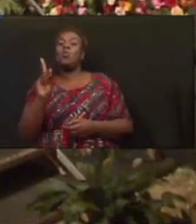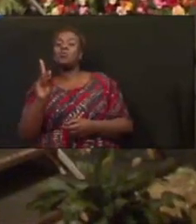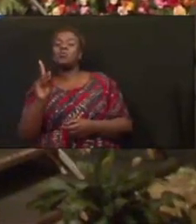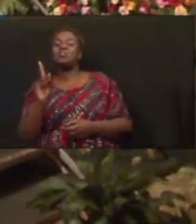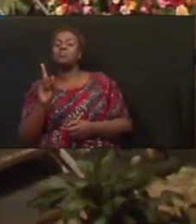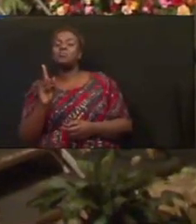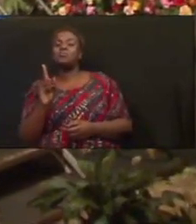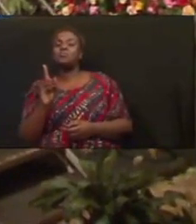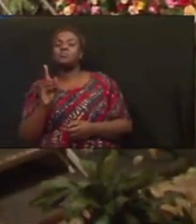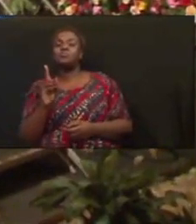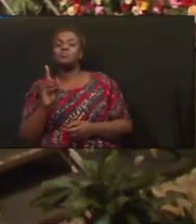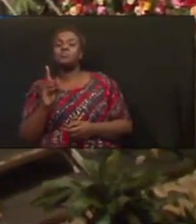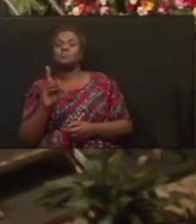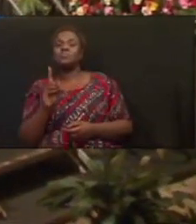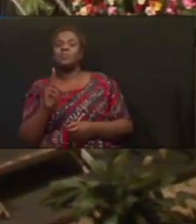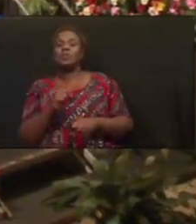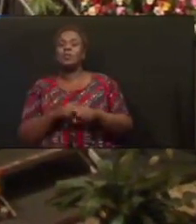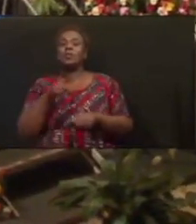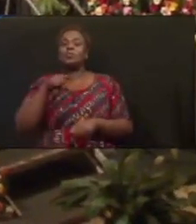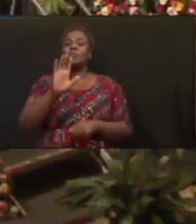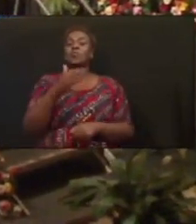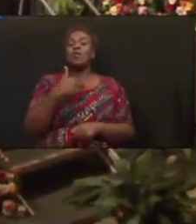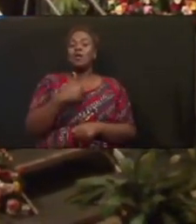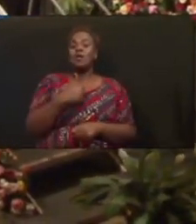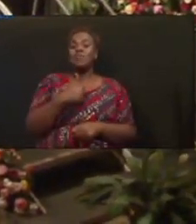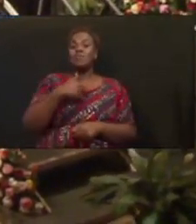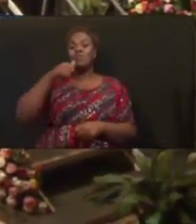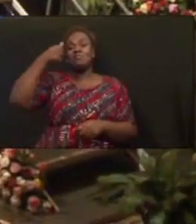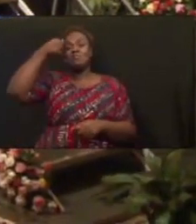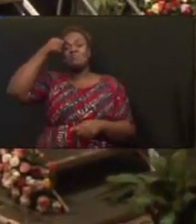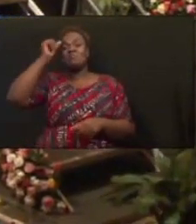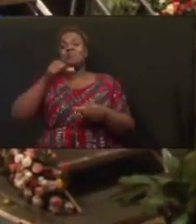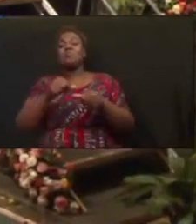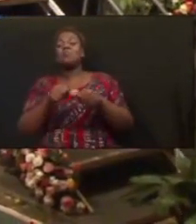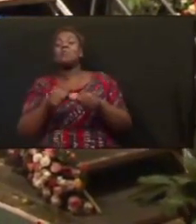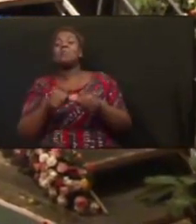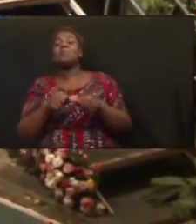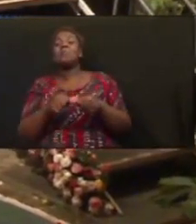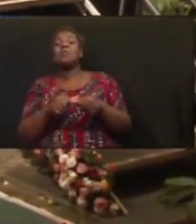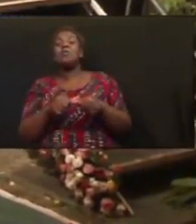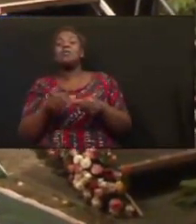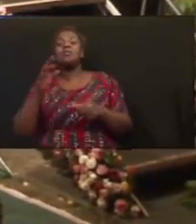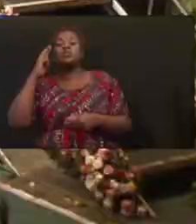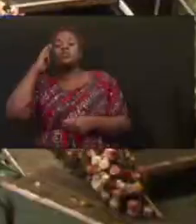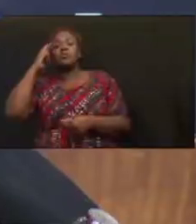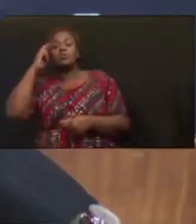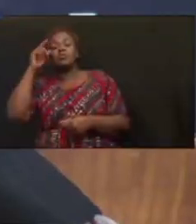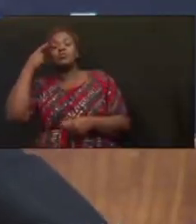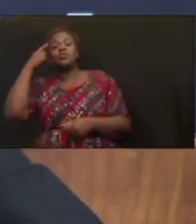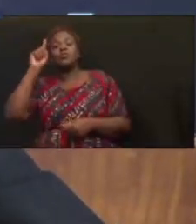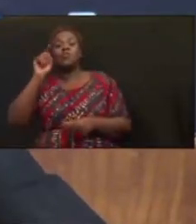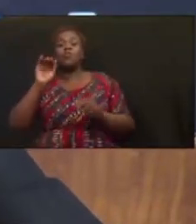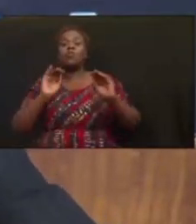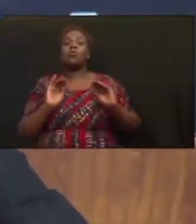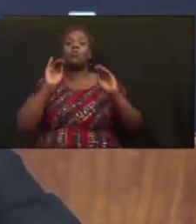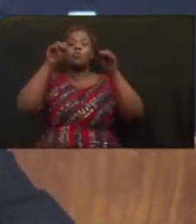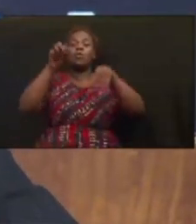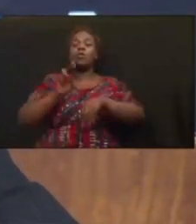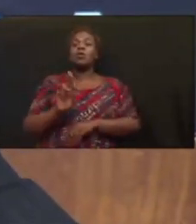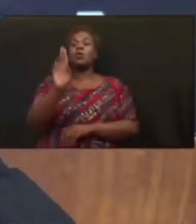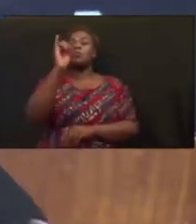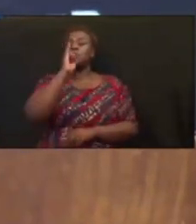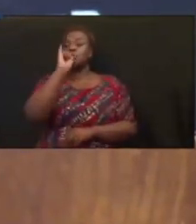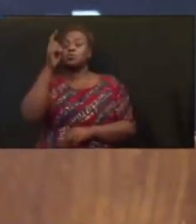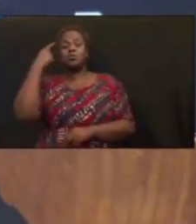says, when you get that wood, be mindful that the purpose of going up in the first place is to be able to build the house of the